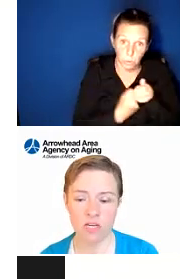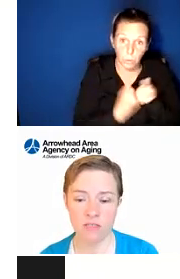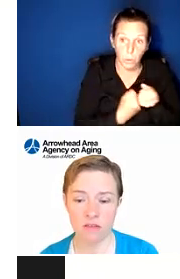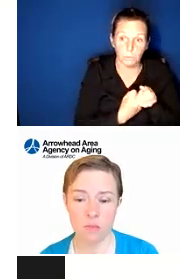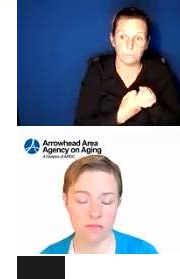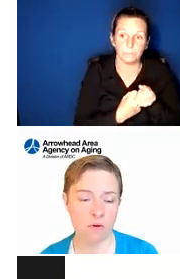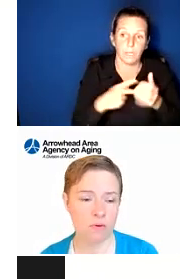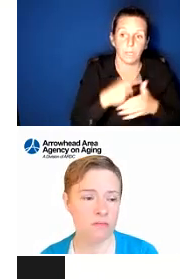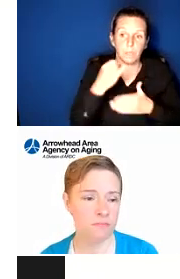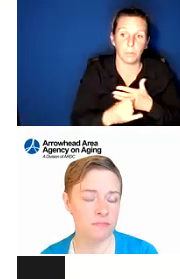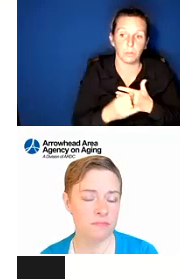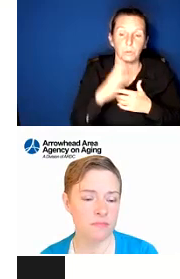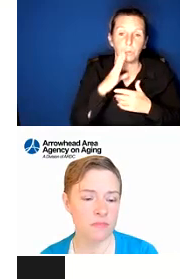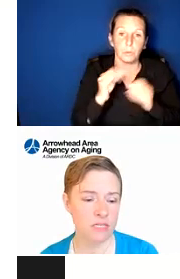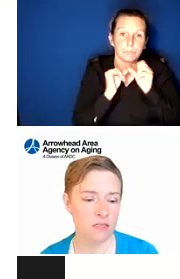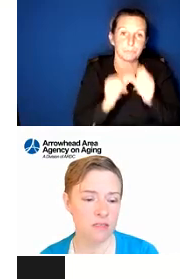those projects that they're moving forward.